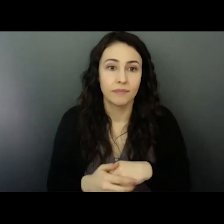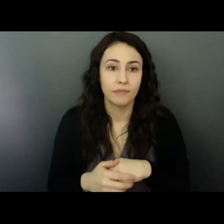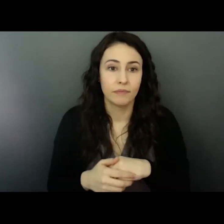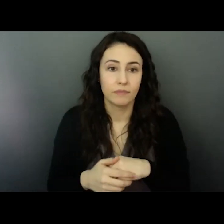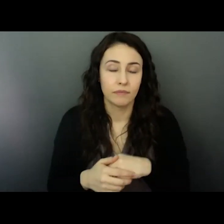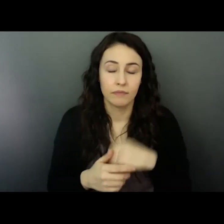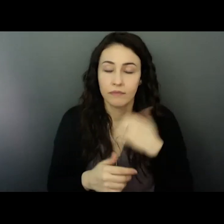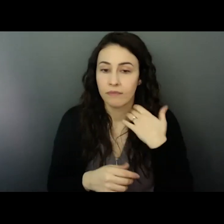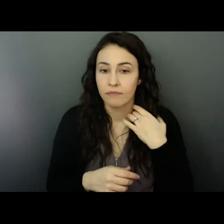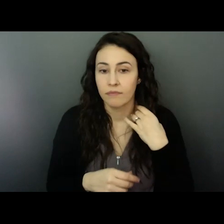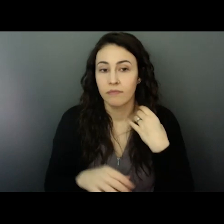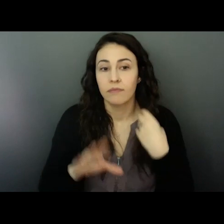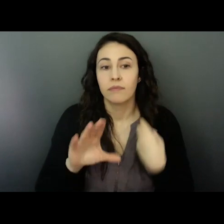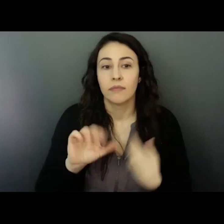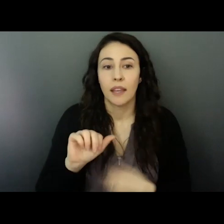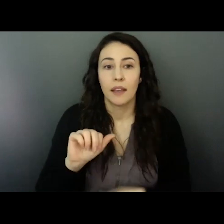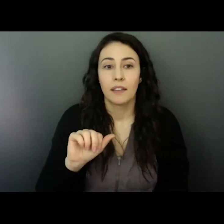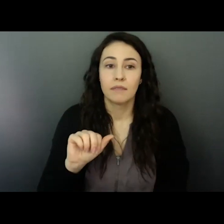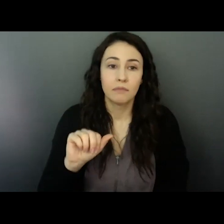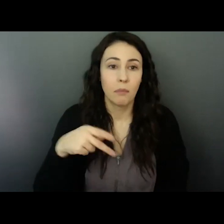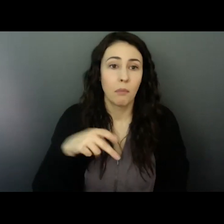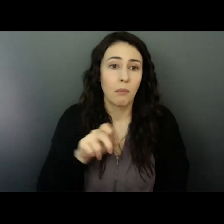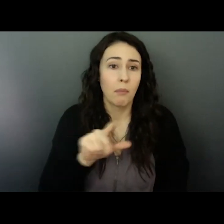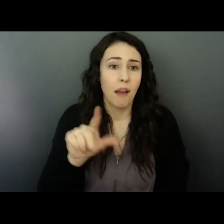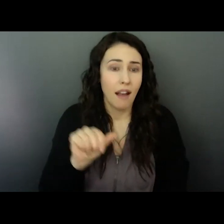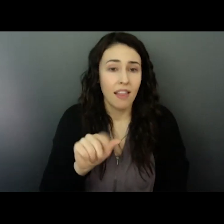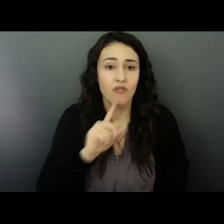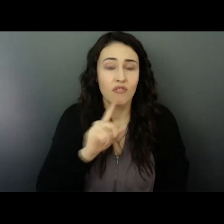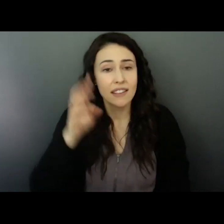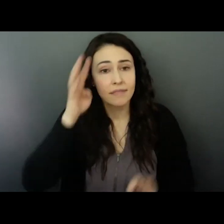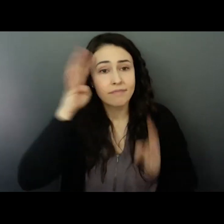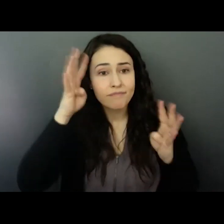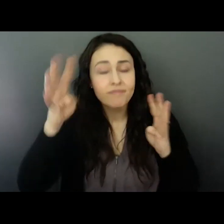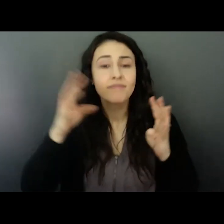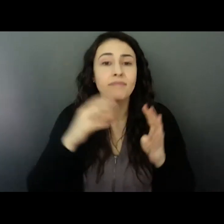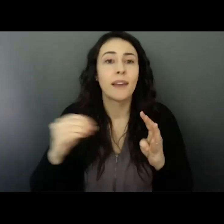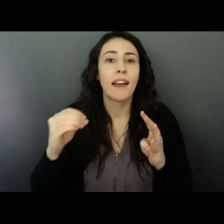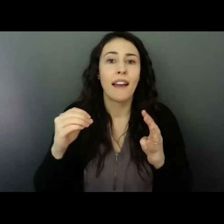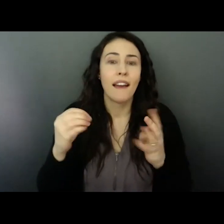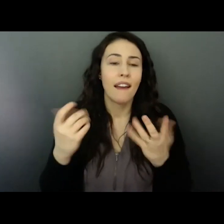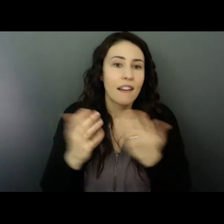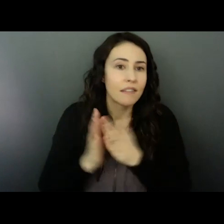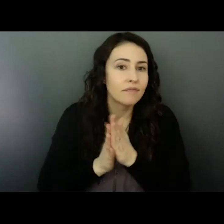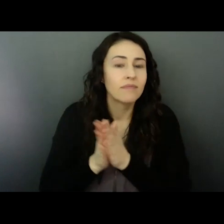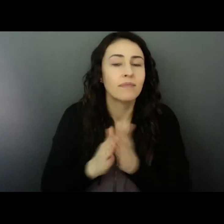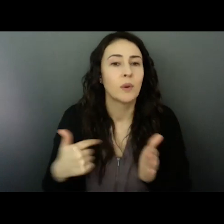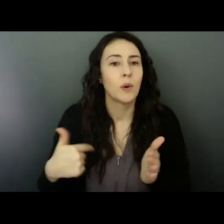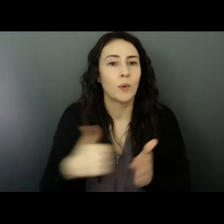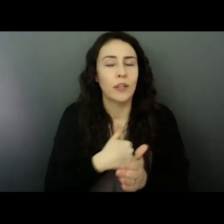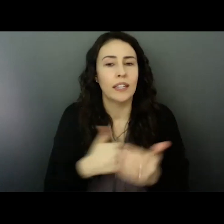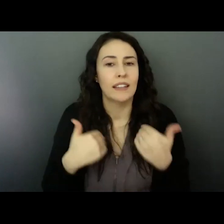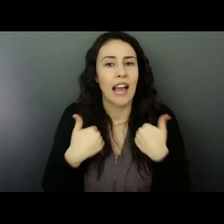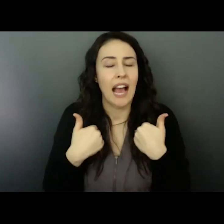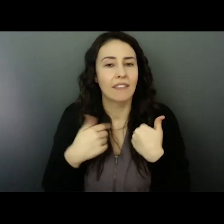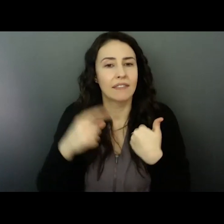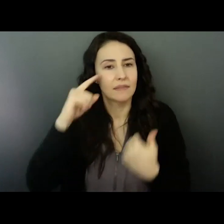been a innovator and a disruptor, and we have some deeply held beliefs which might challenge